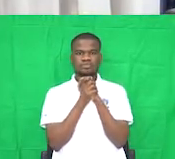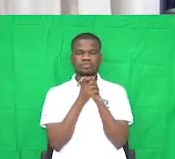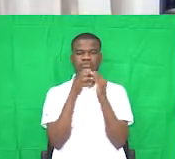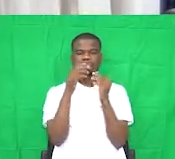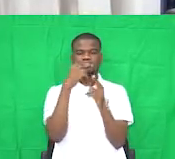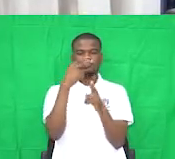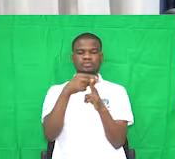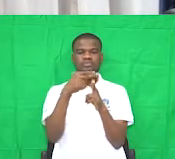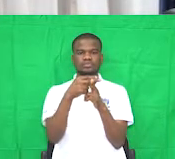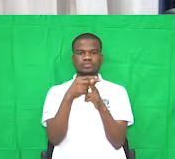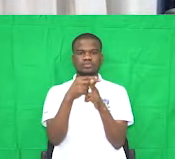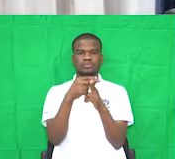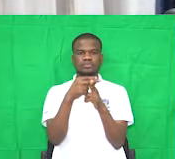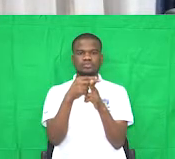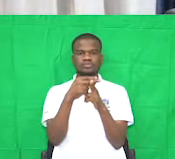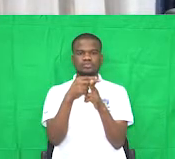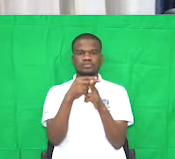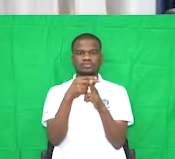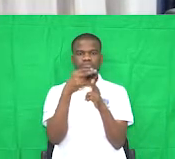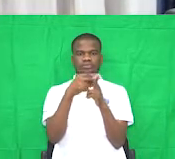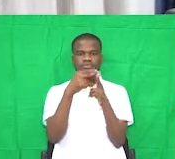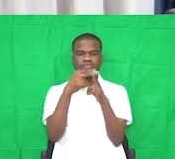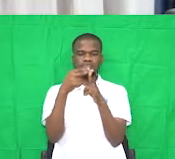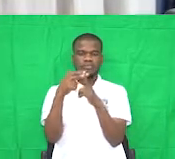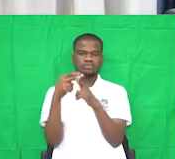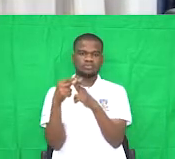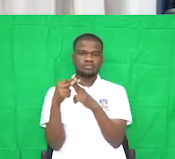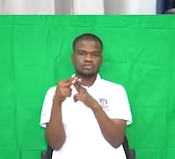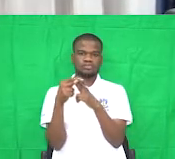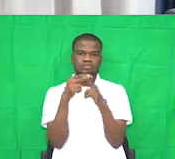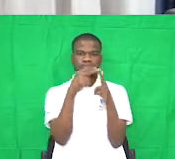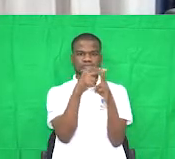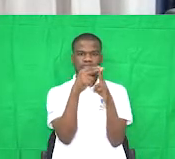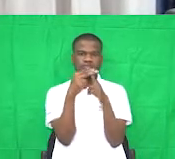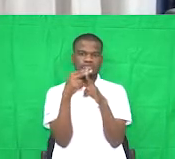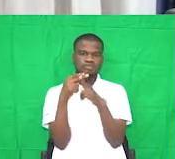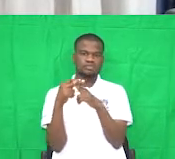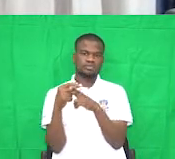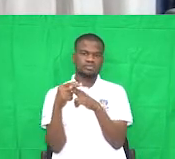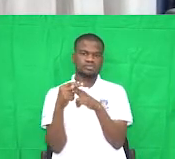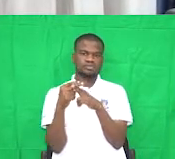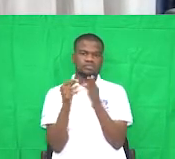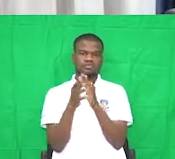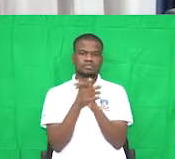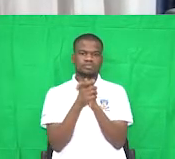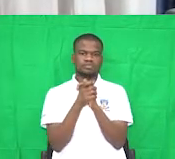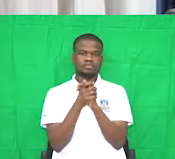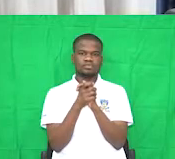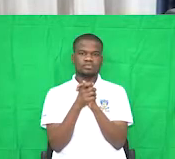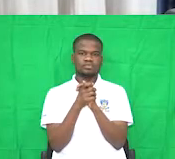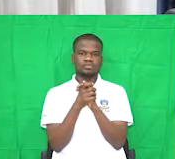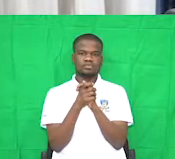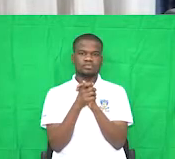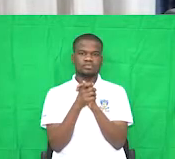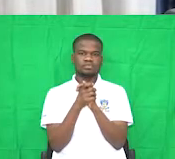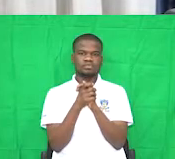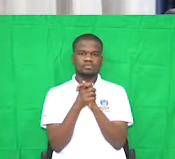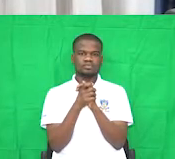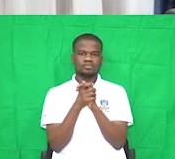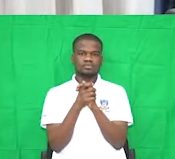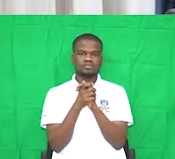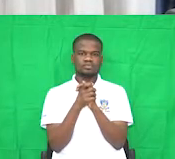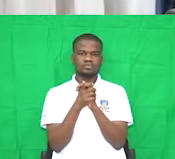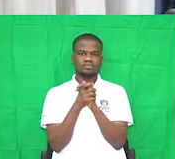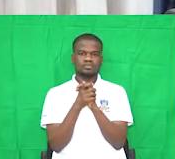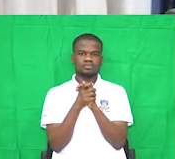Michael Buachi, Samson Jebi, Isaac Nyako, Augustine Ata Odro, you went down